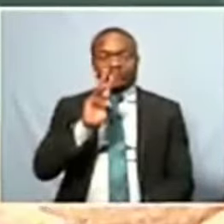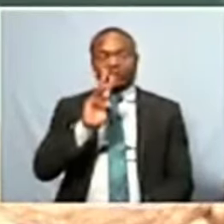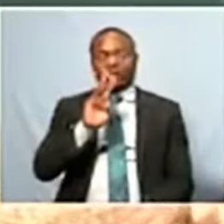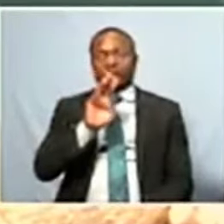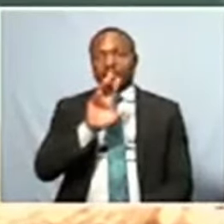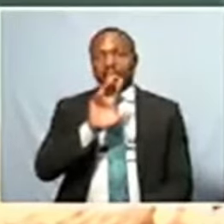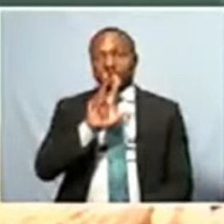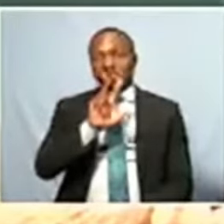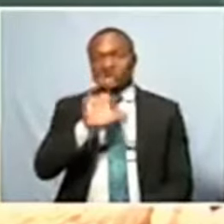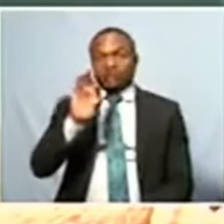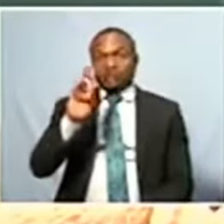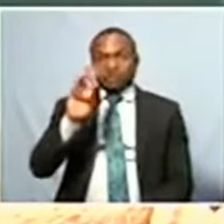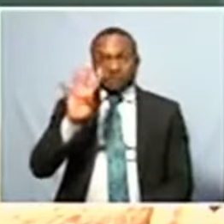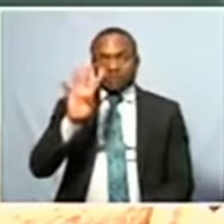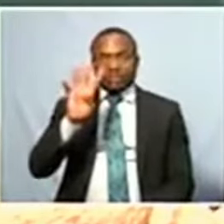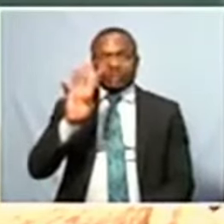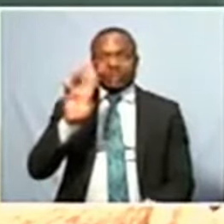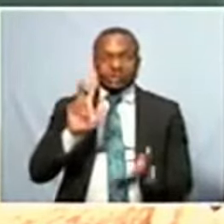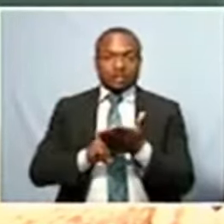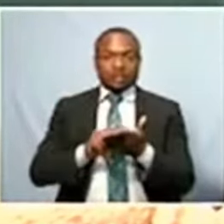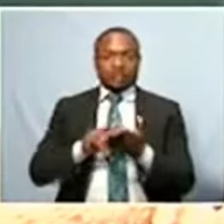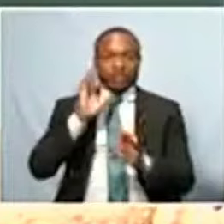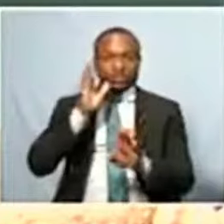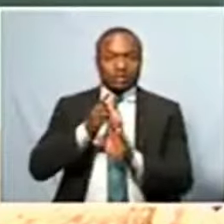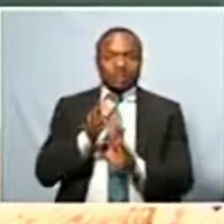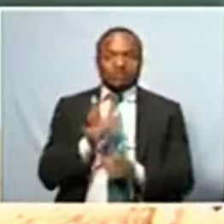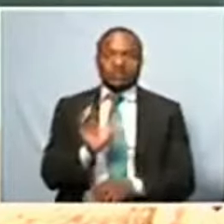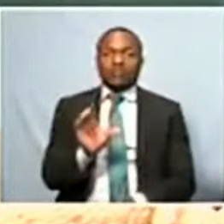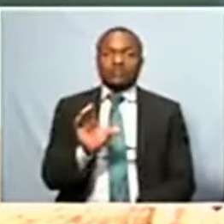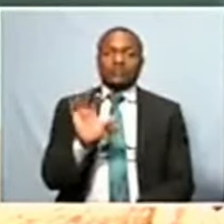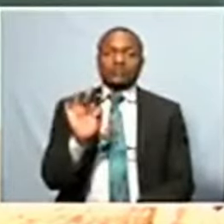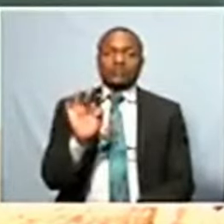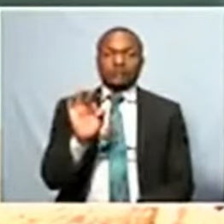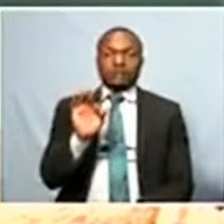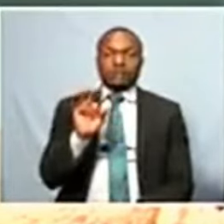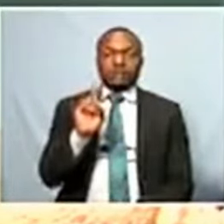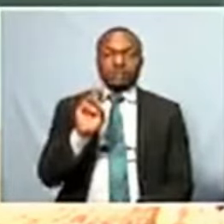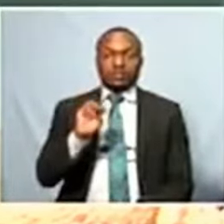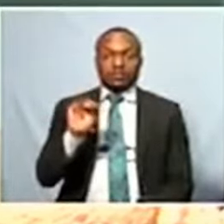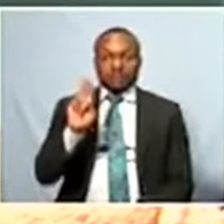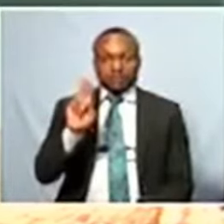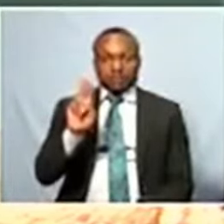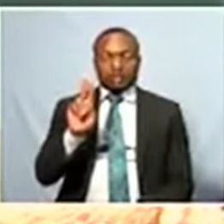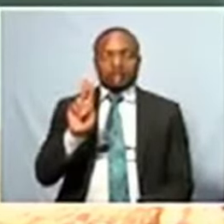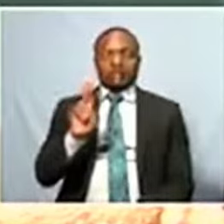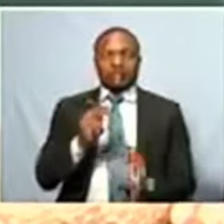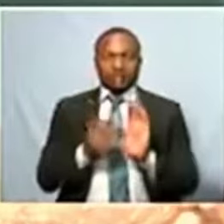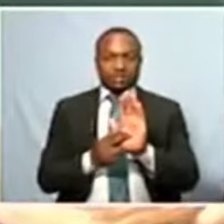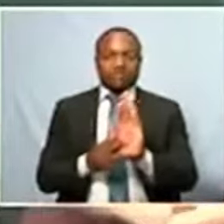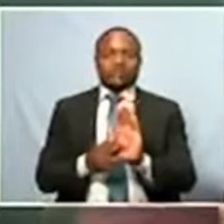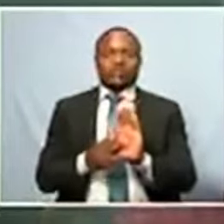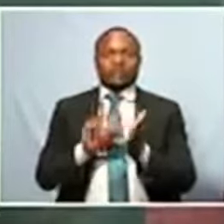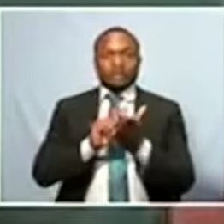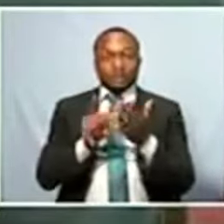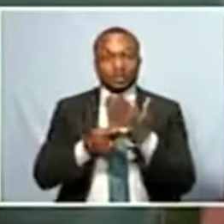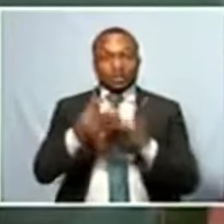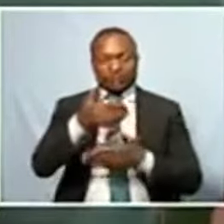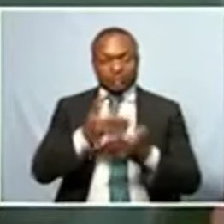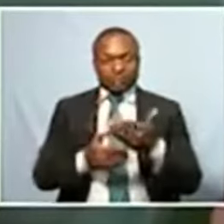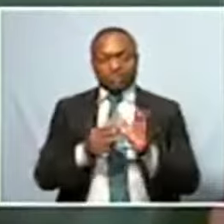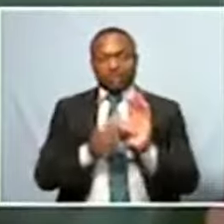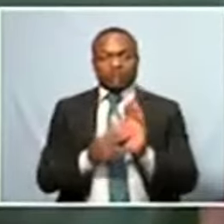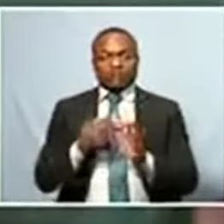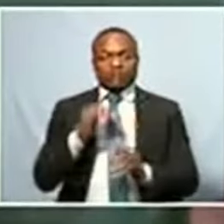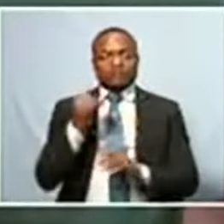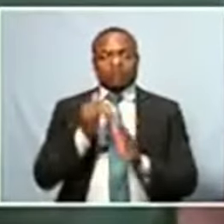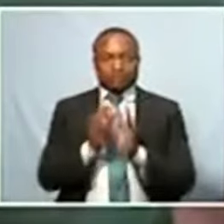81,430,364 be approved in respect of Head 19, Disaster Management and Mitigation Unit, in line with the programs as outlined